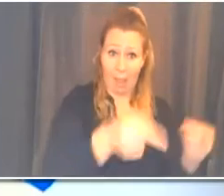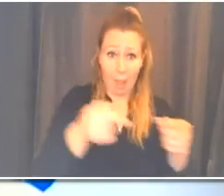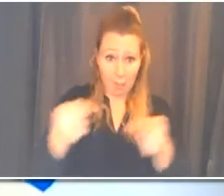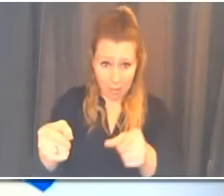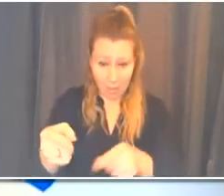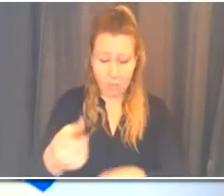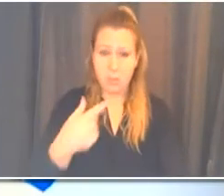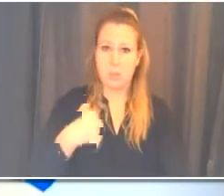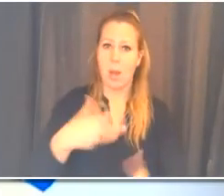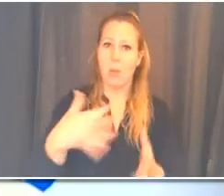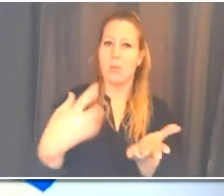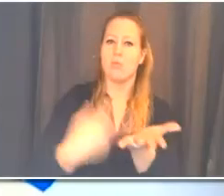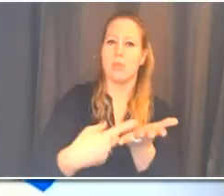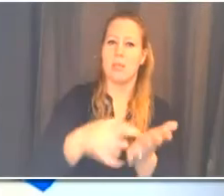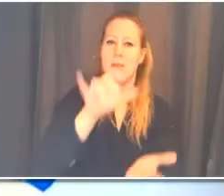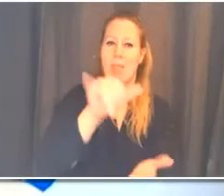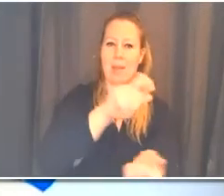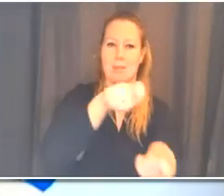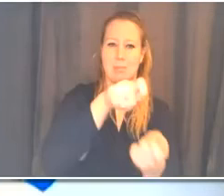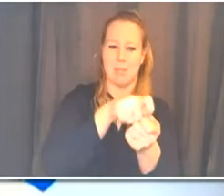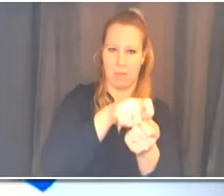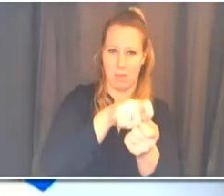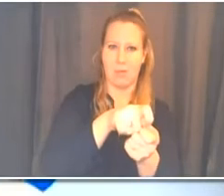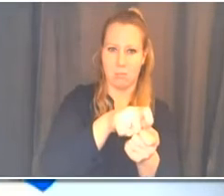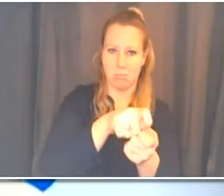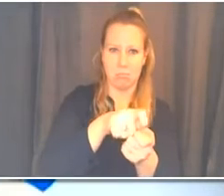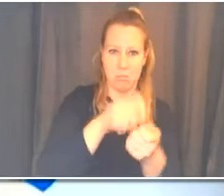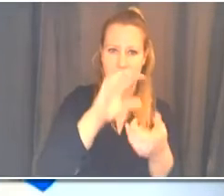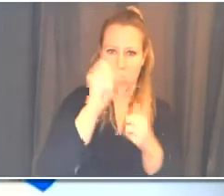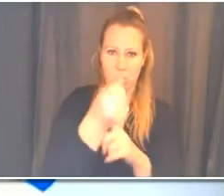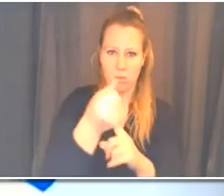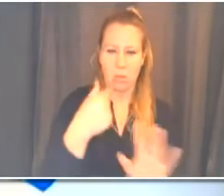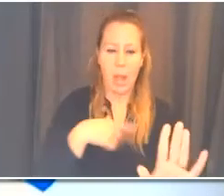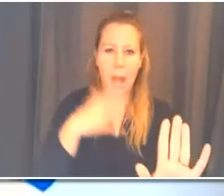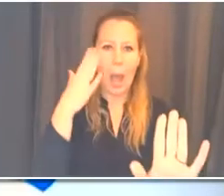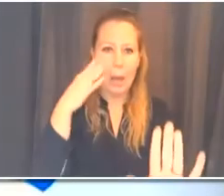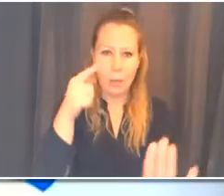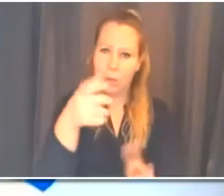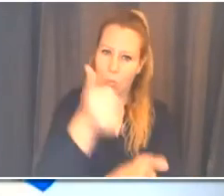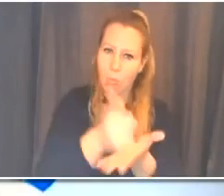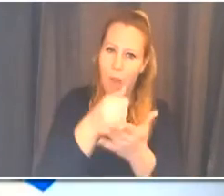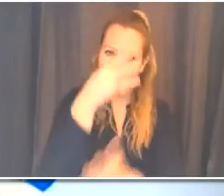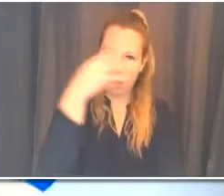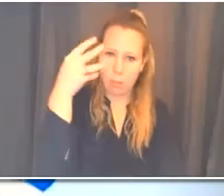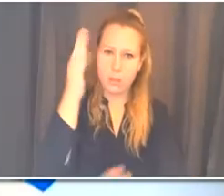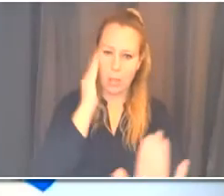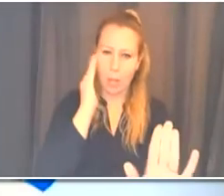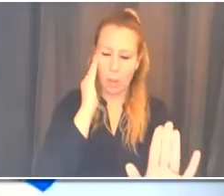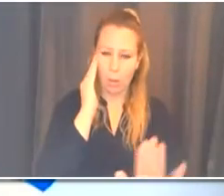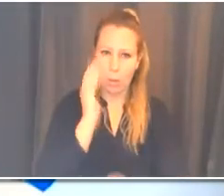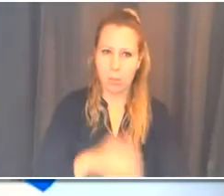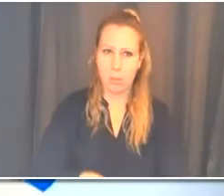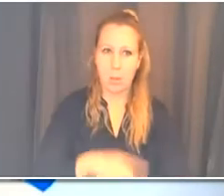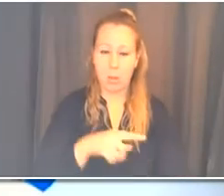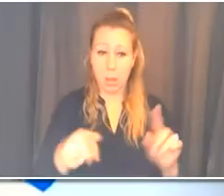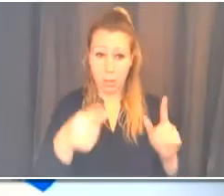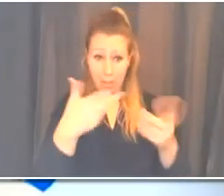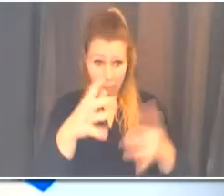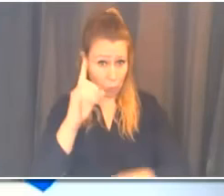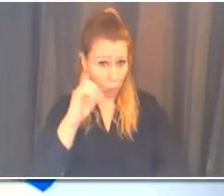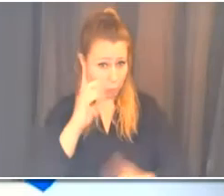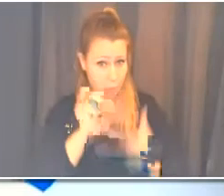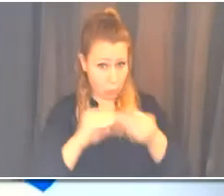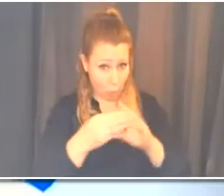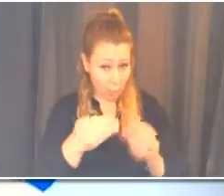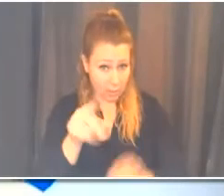for for Deputy Chief and because I only have two minutes I'm going to ask my second and final question uh in this five minutes which is the letter that we all got